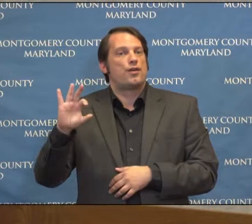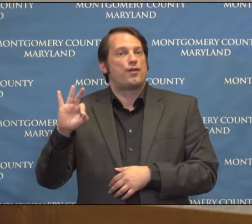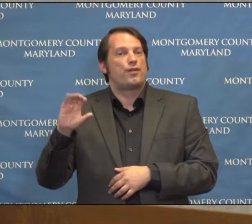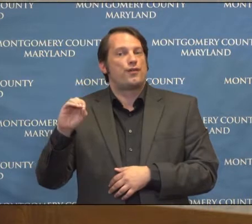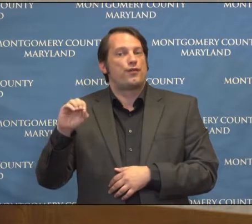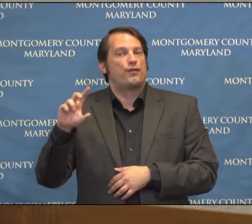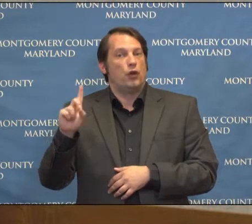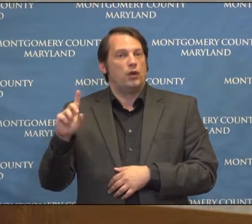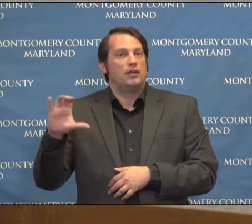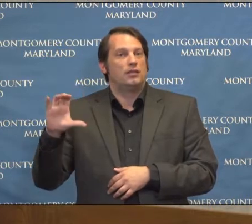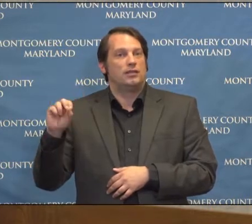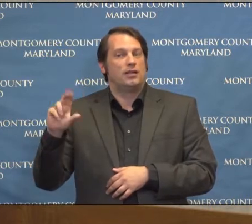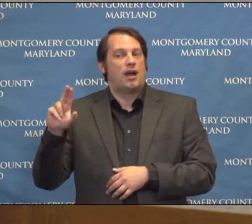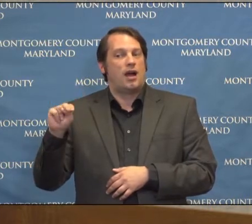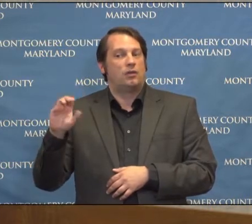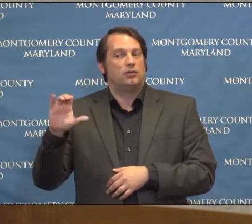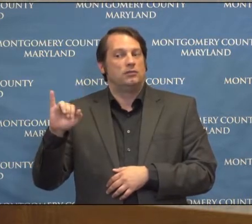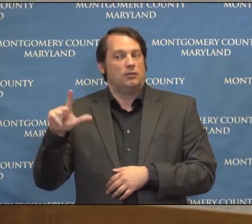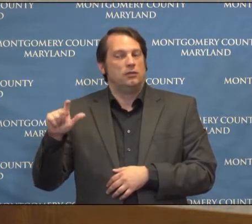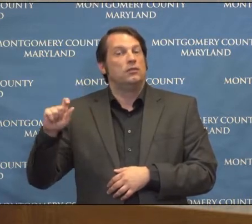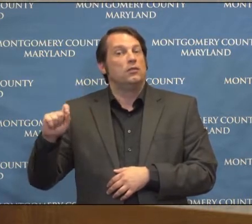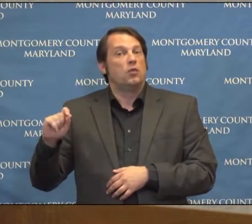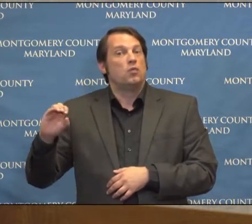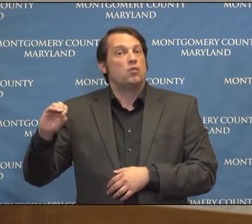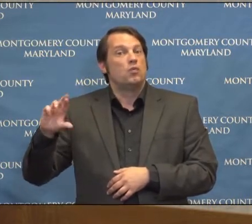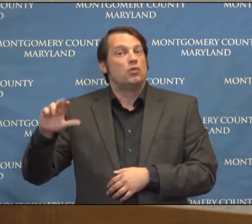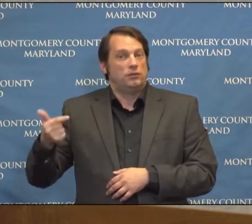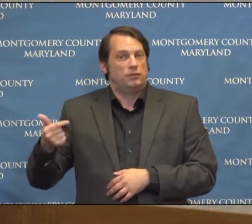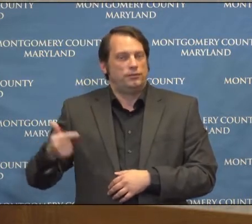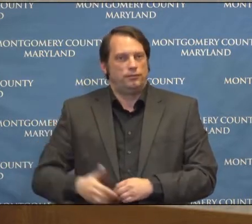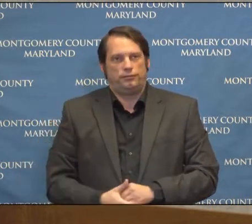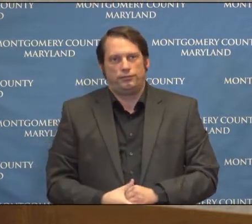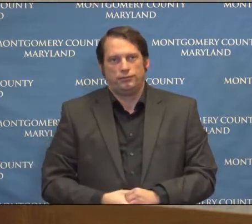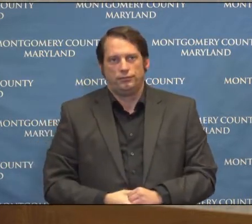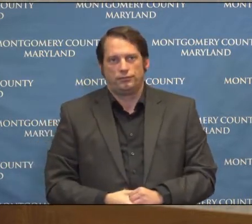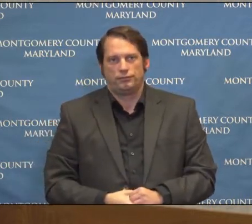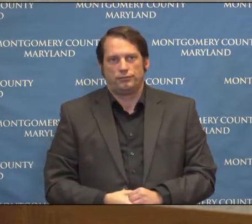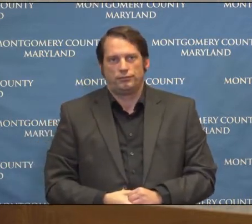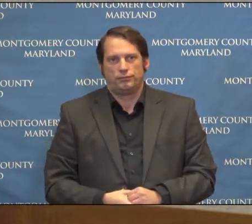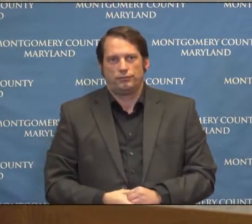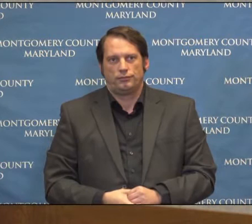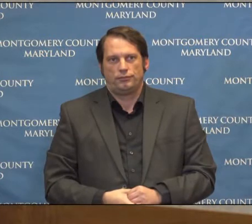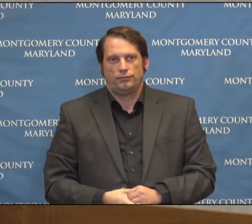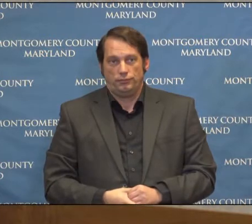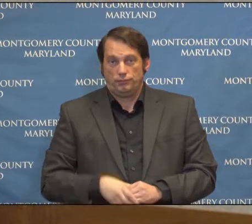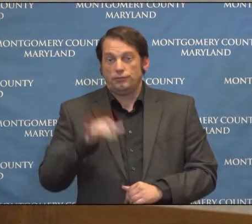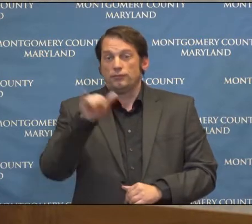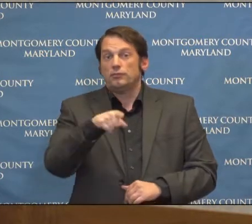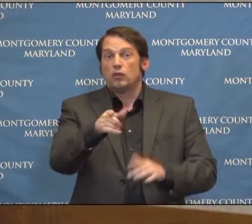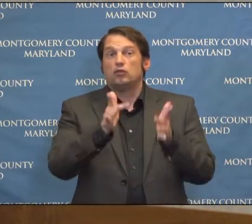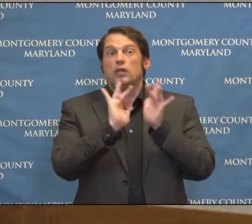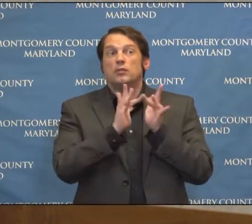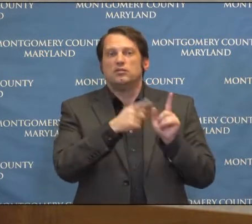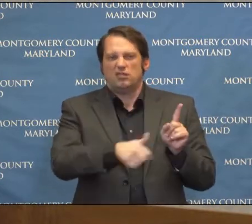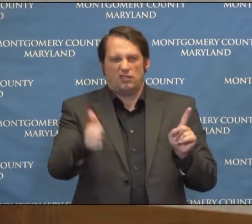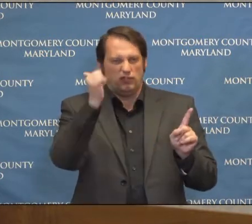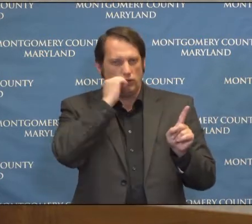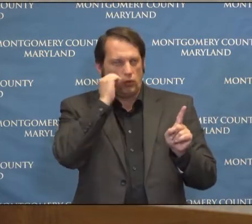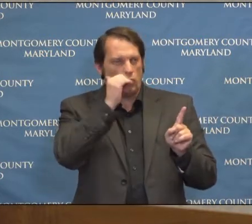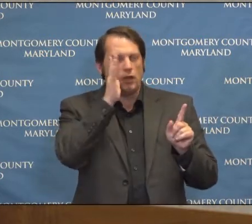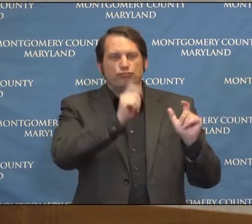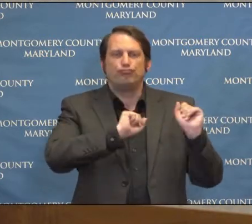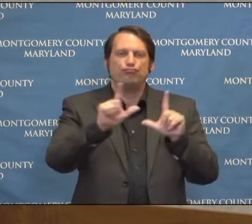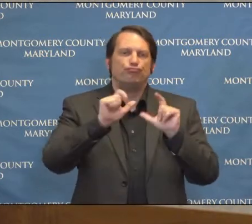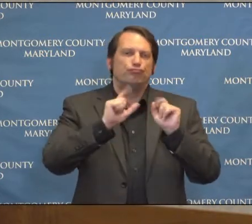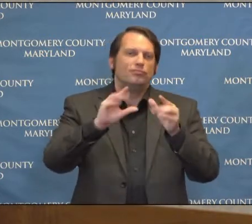www.mocofoodcouncil.org. Each day we're updating an interactive map that's searchable with information on all of these food assistance sites. There's also